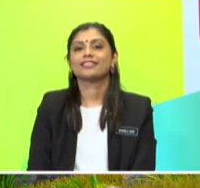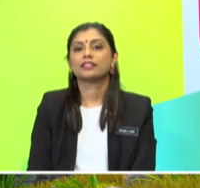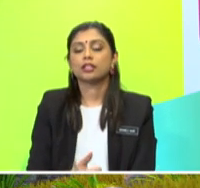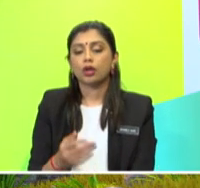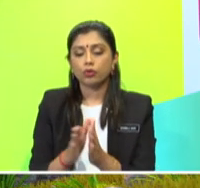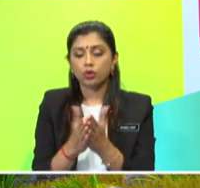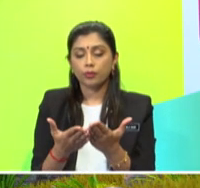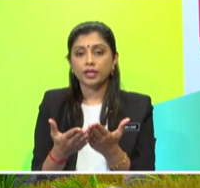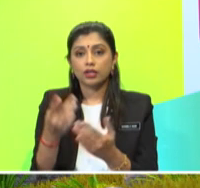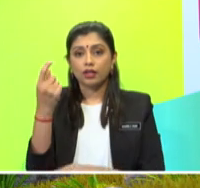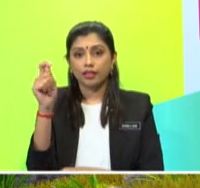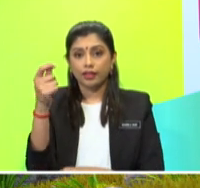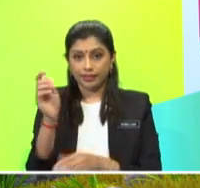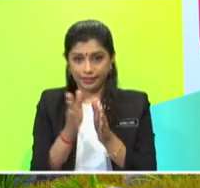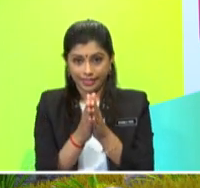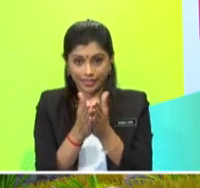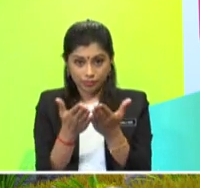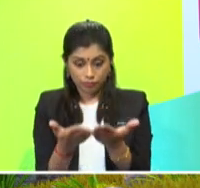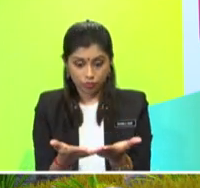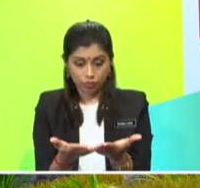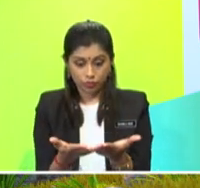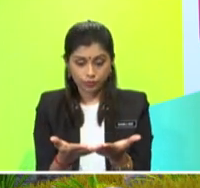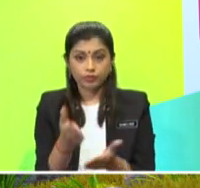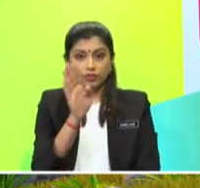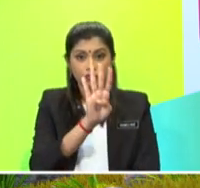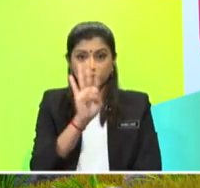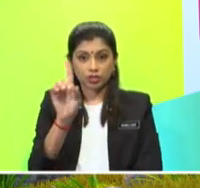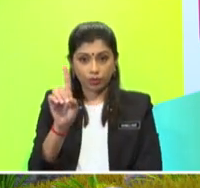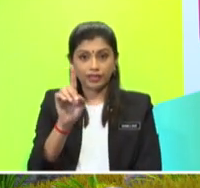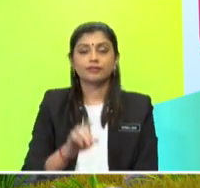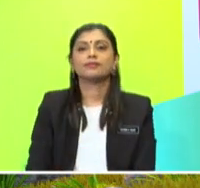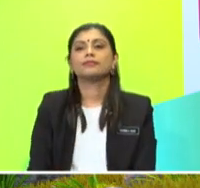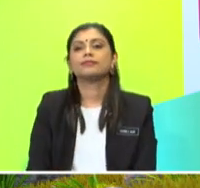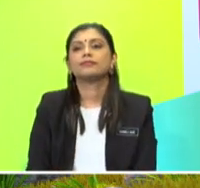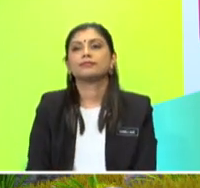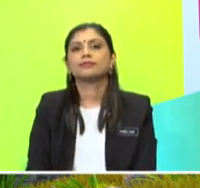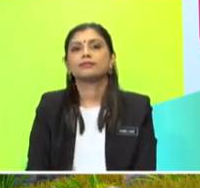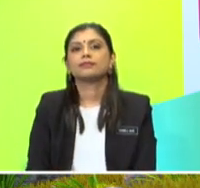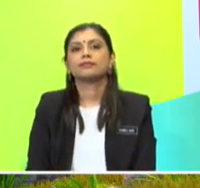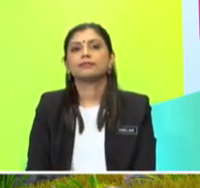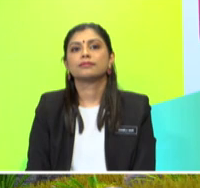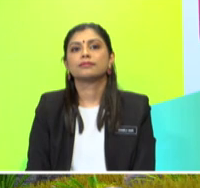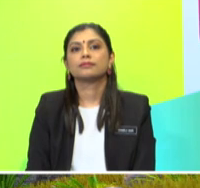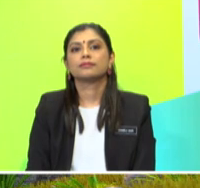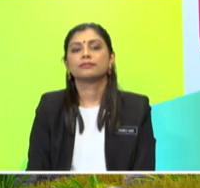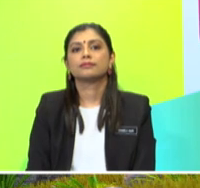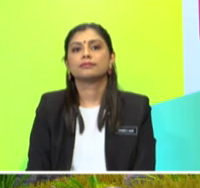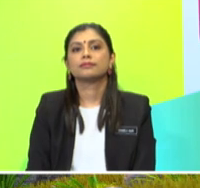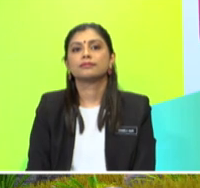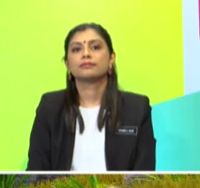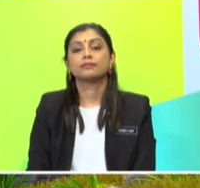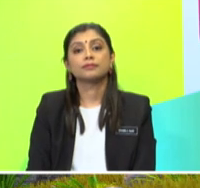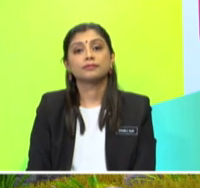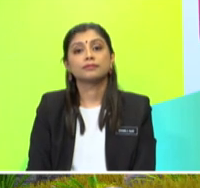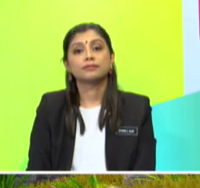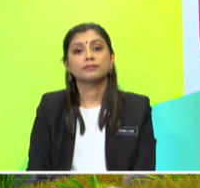people. Go to page 41. All right. So we are going to focus on our language expressions. We are